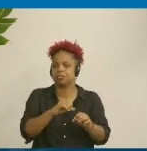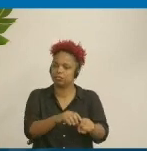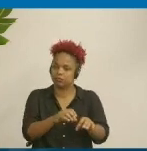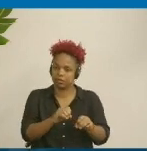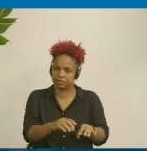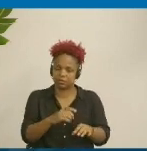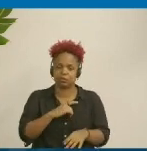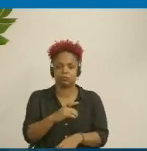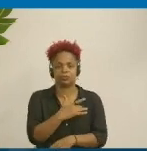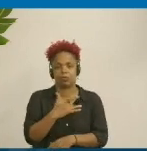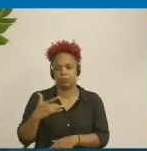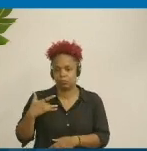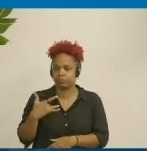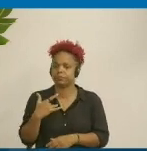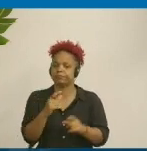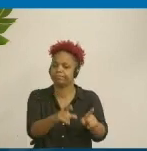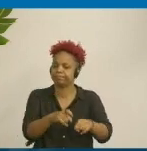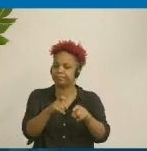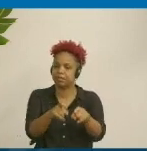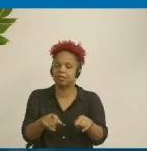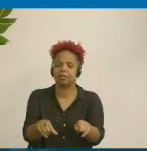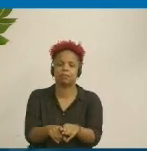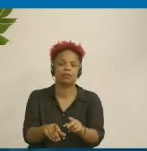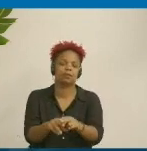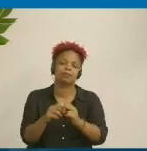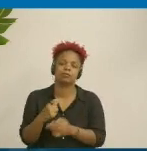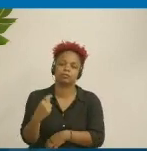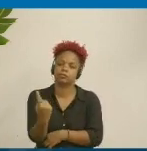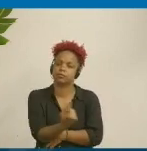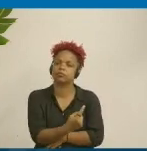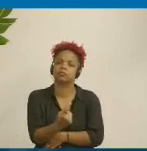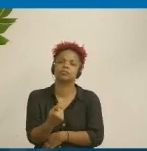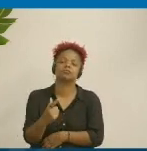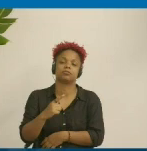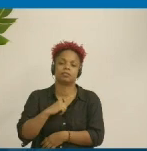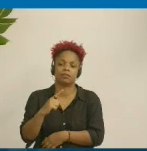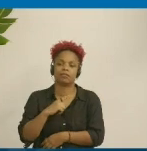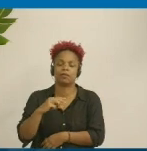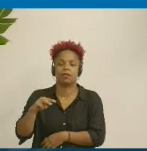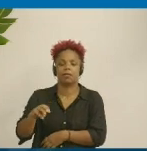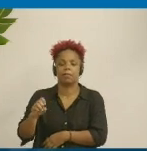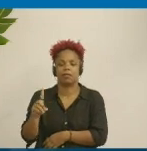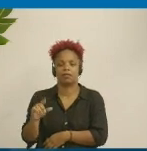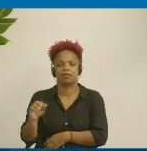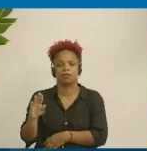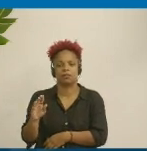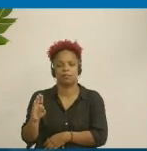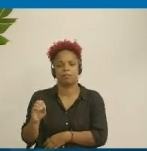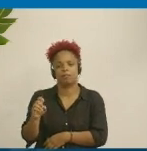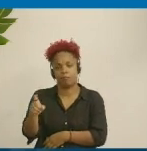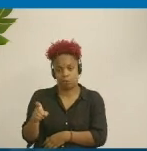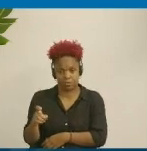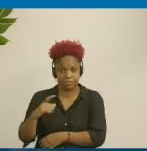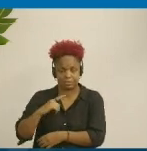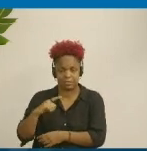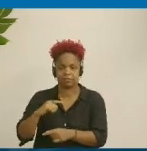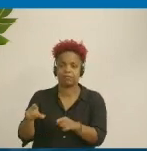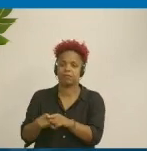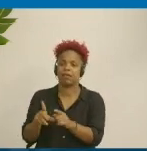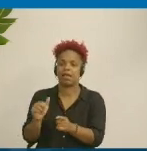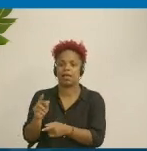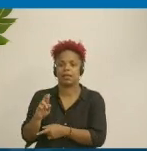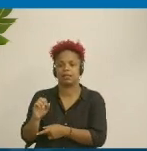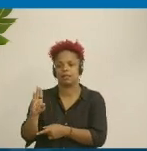which will provide access to health information and awareness, training content, and connection